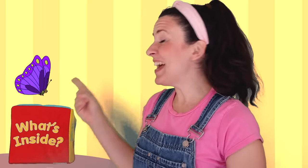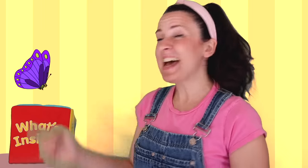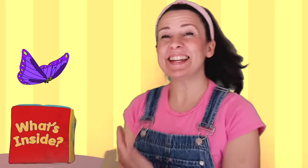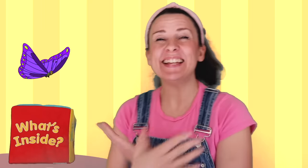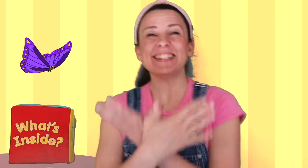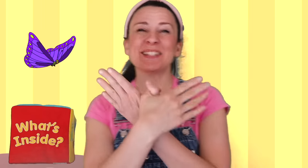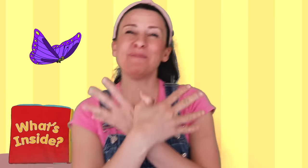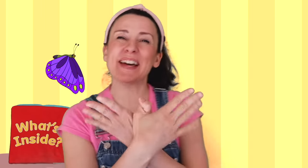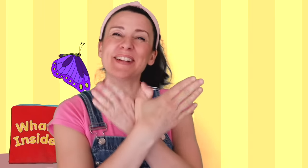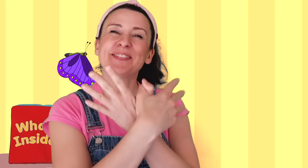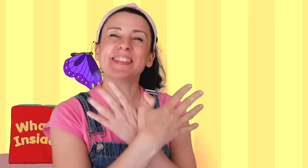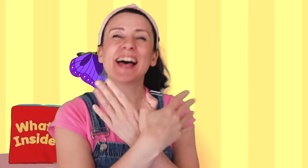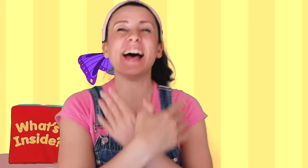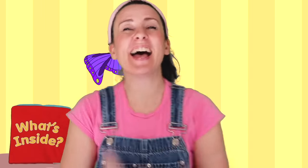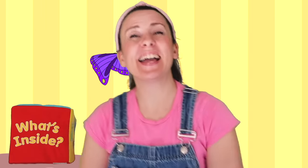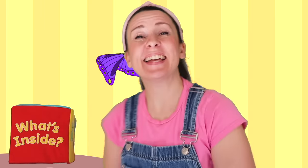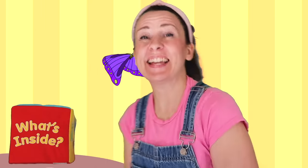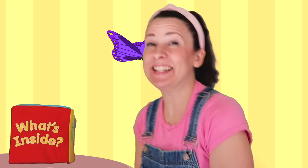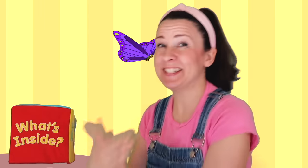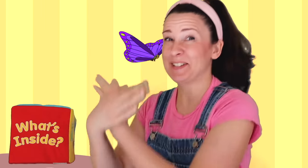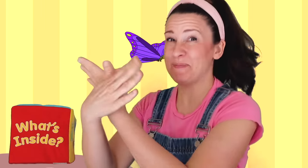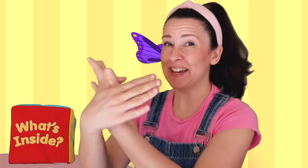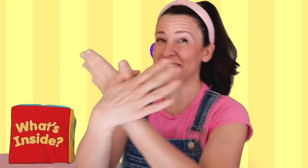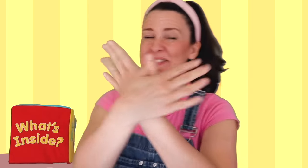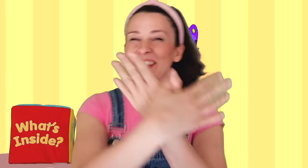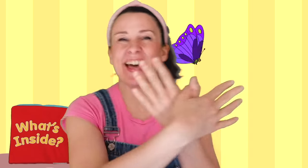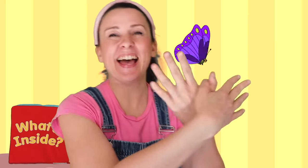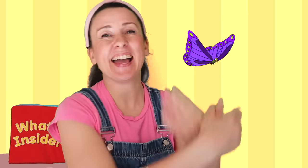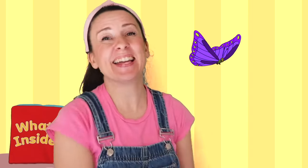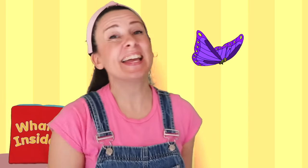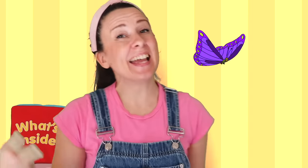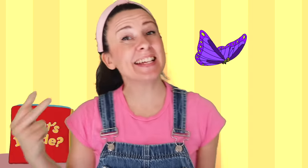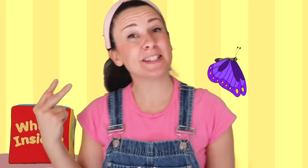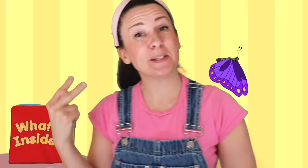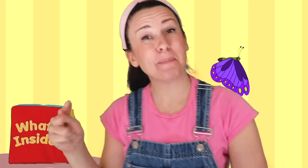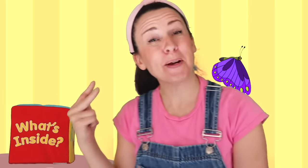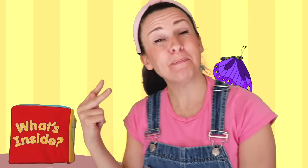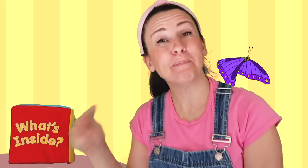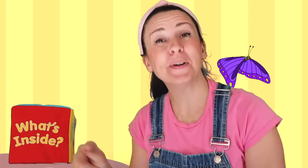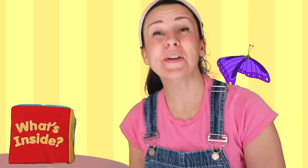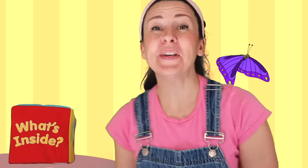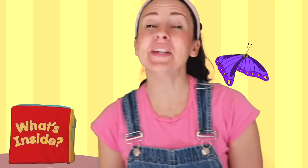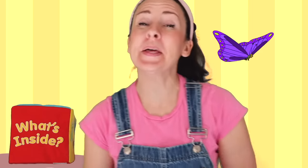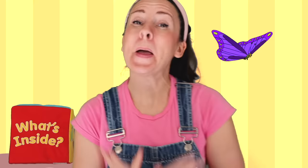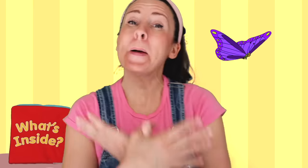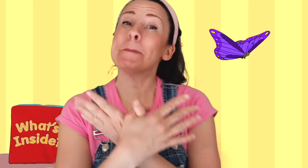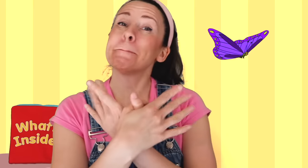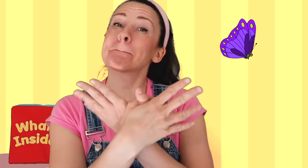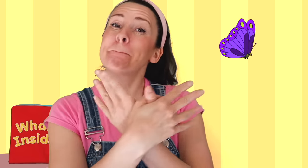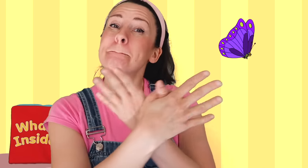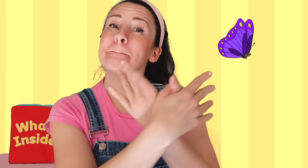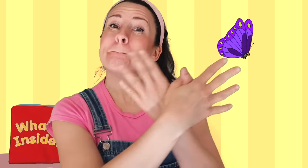What's that? It's a butterfly. It's a butterfly. It's a purple